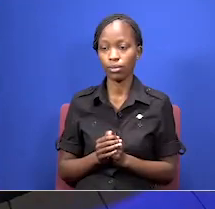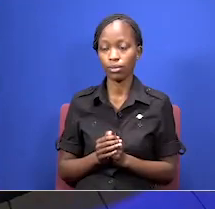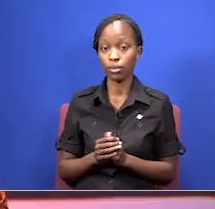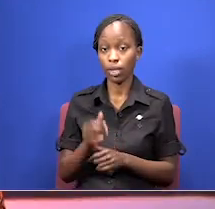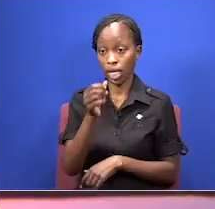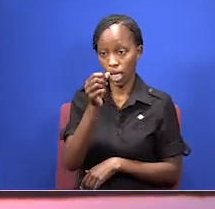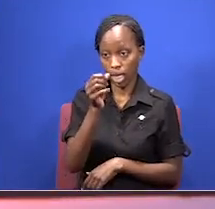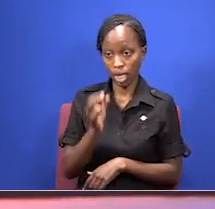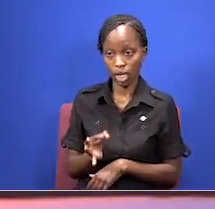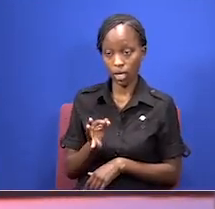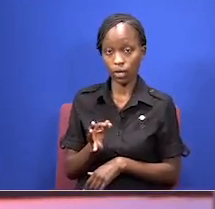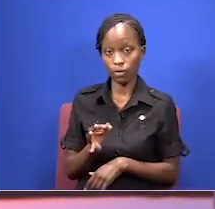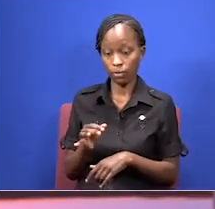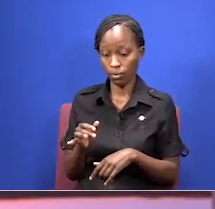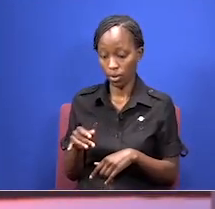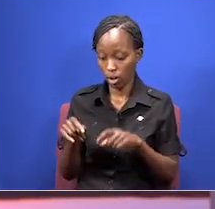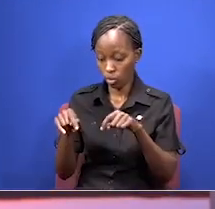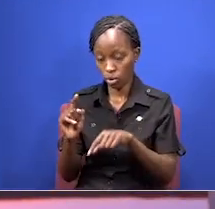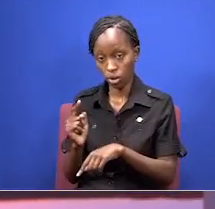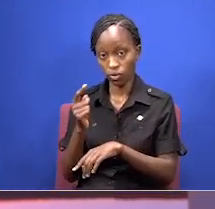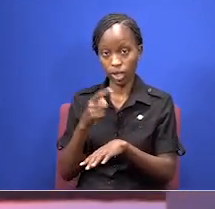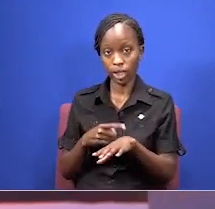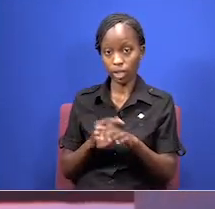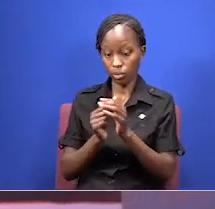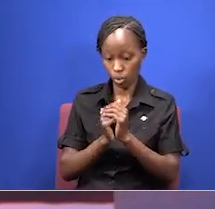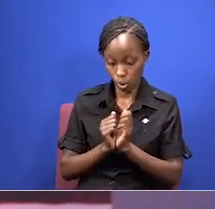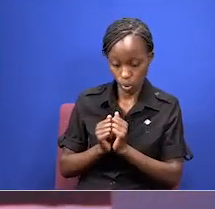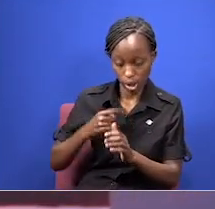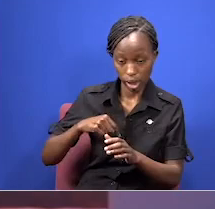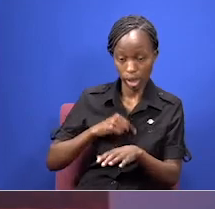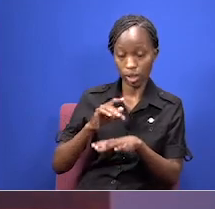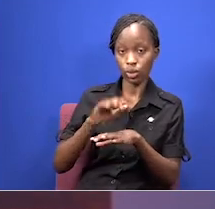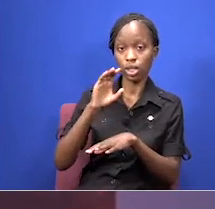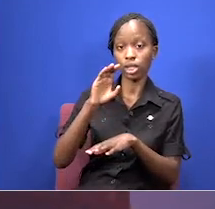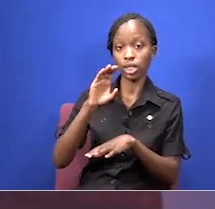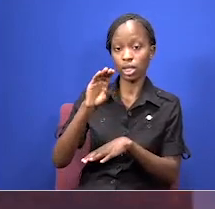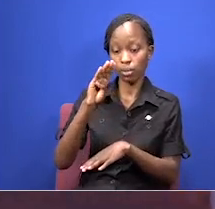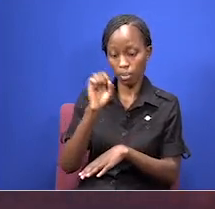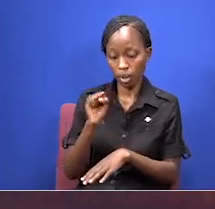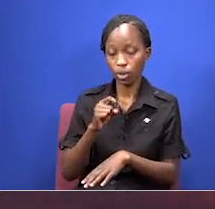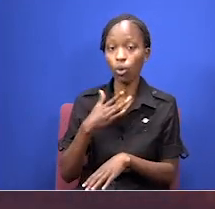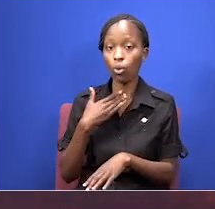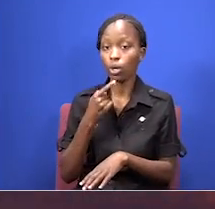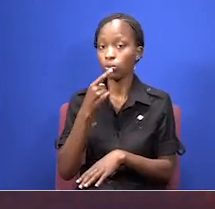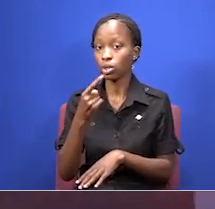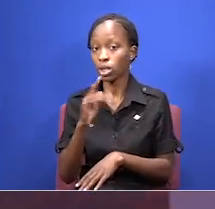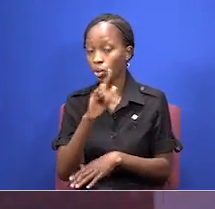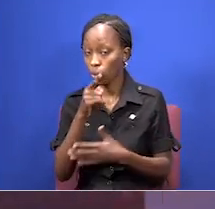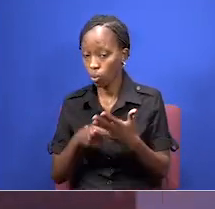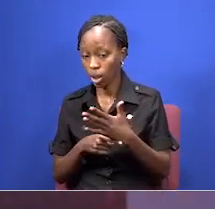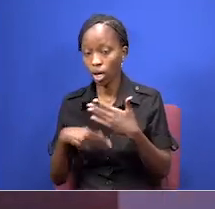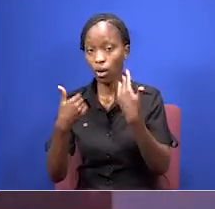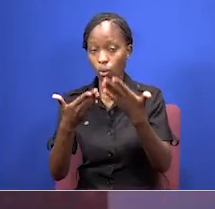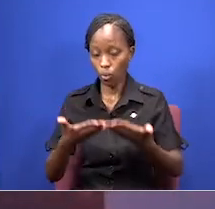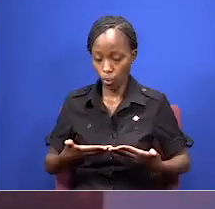If this is your first time with us on CBS, we'd like to say welcome